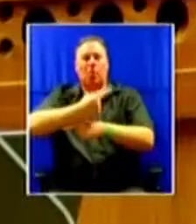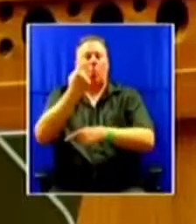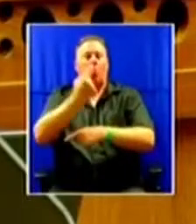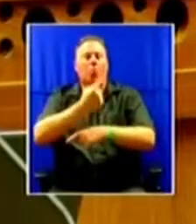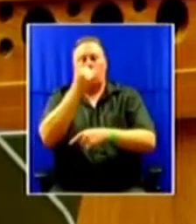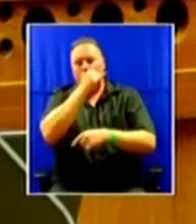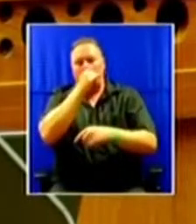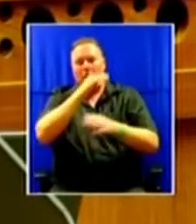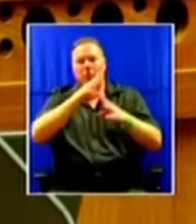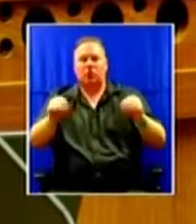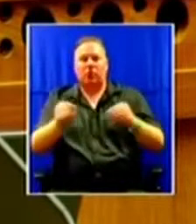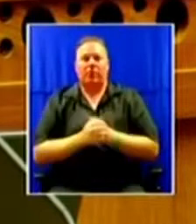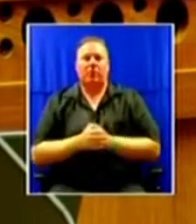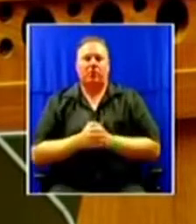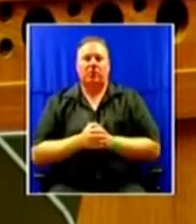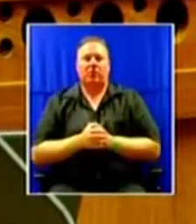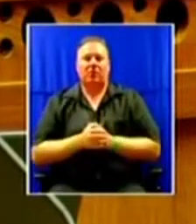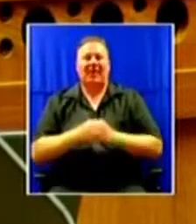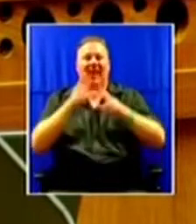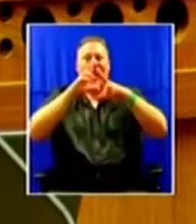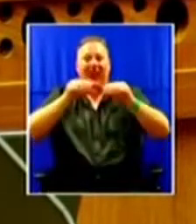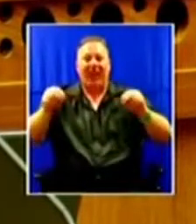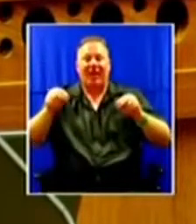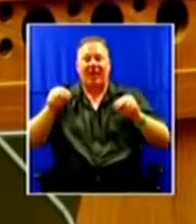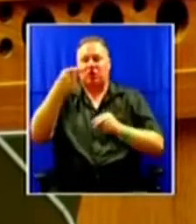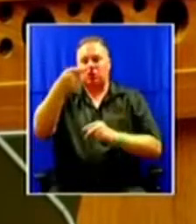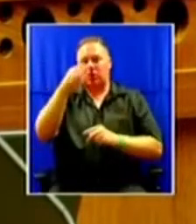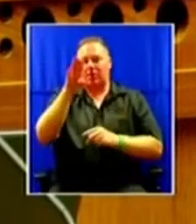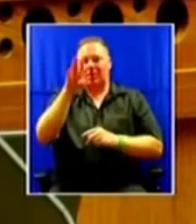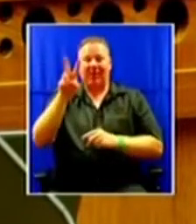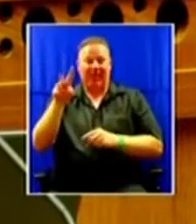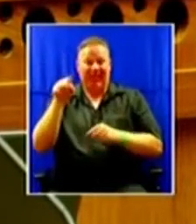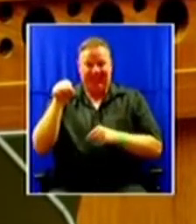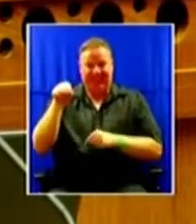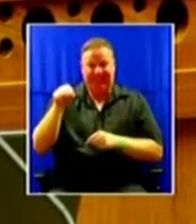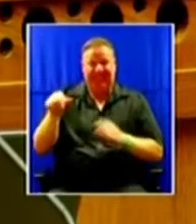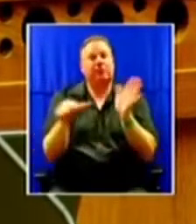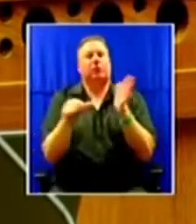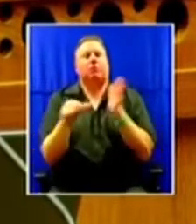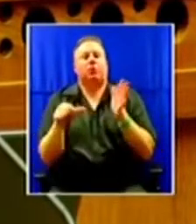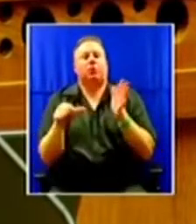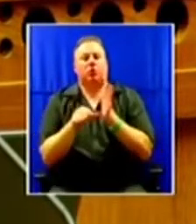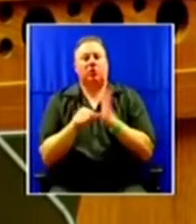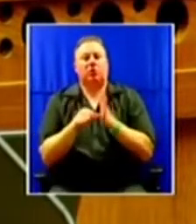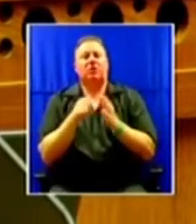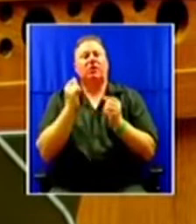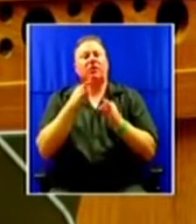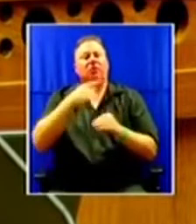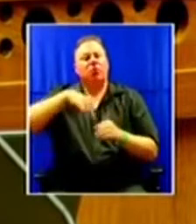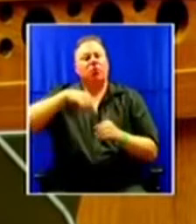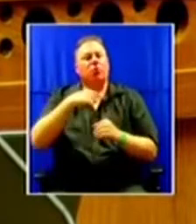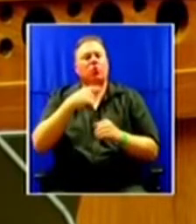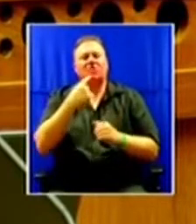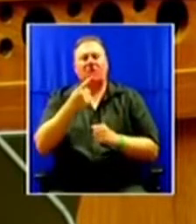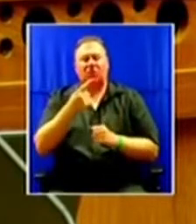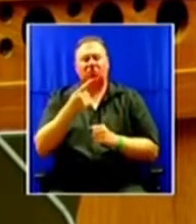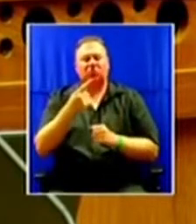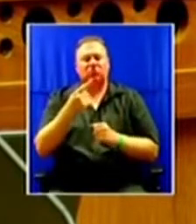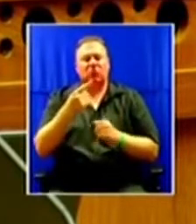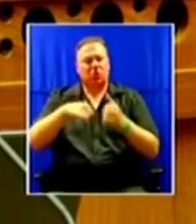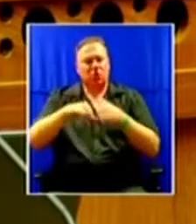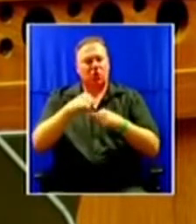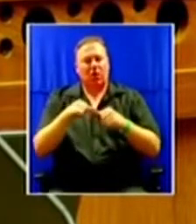Ending gender-based violence is imperative if we lay claim to being a society that is rooted